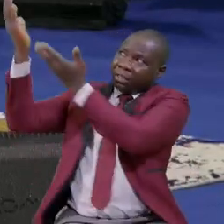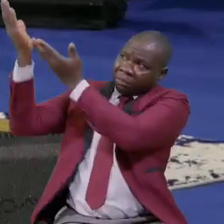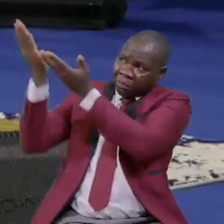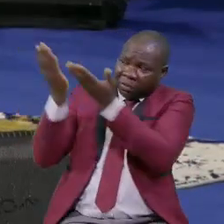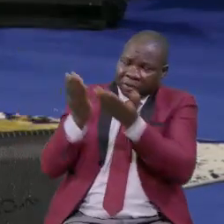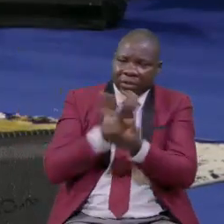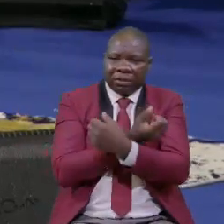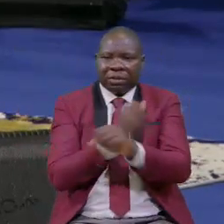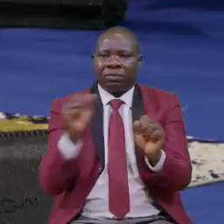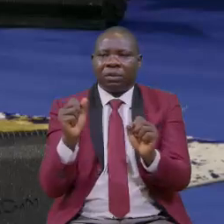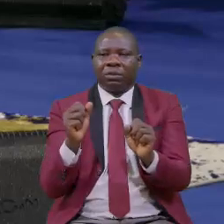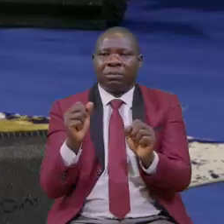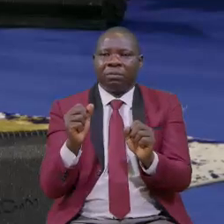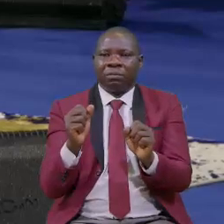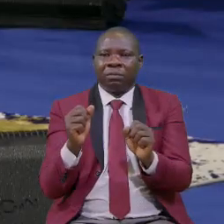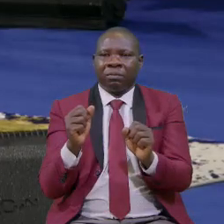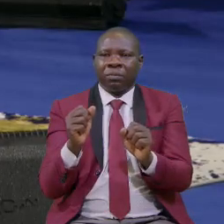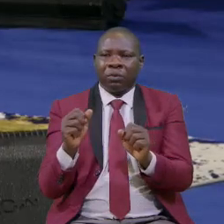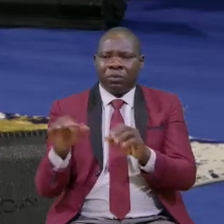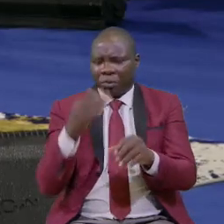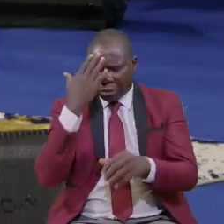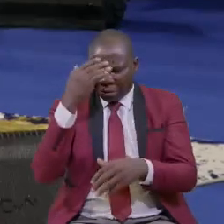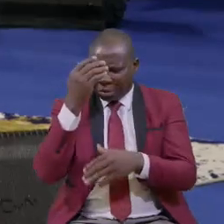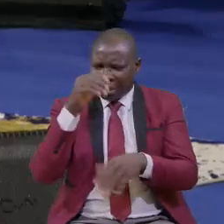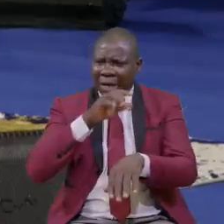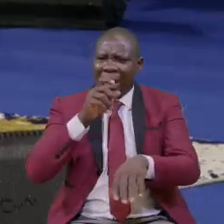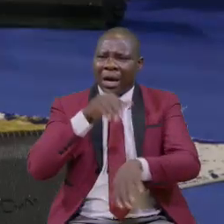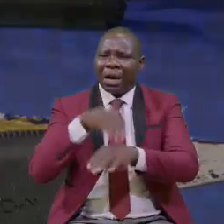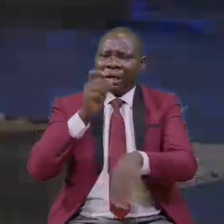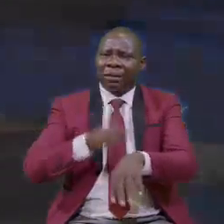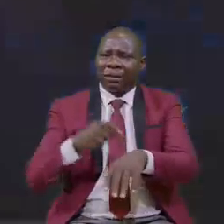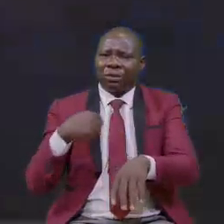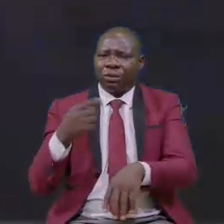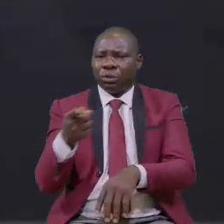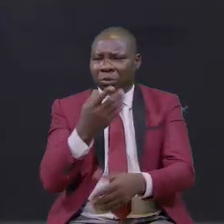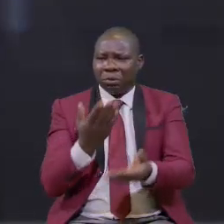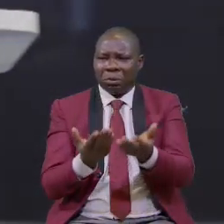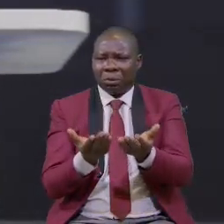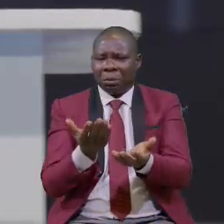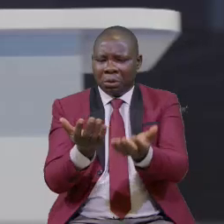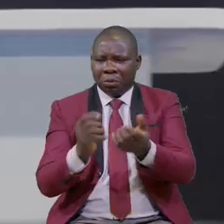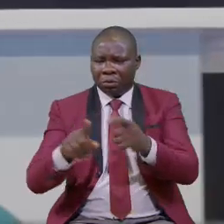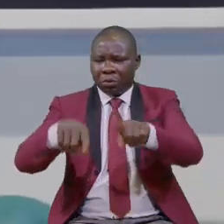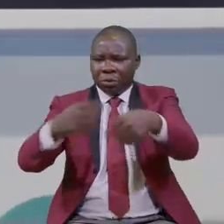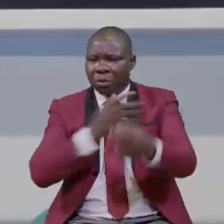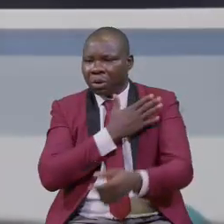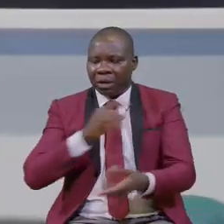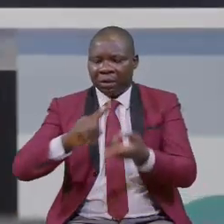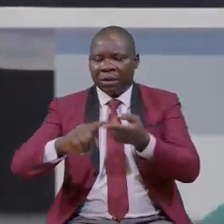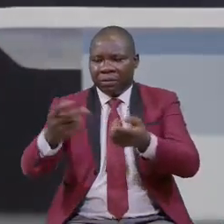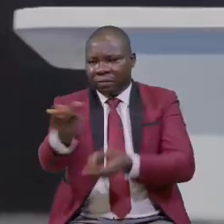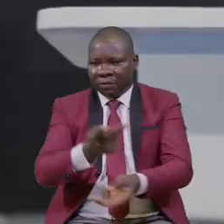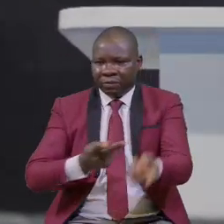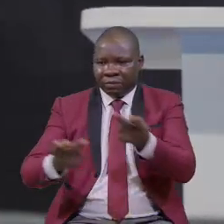bringeth salvation. You know, sometimes you want to go and visit a neighbor, a friend, and you